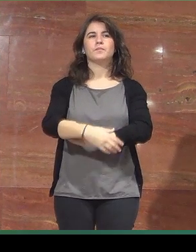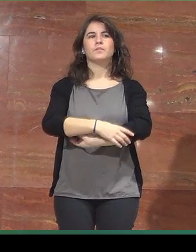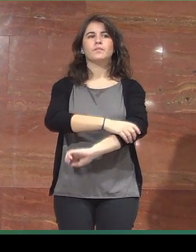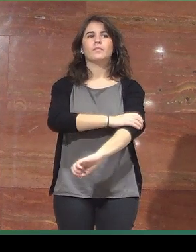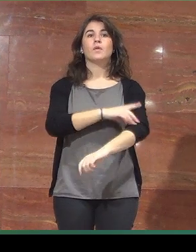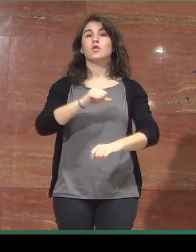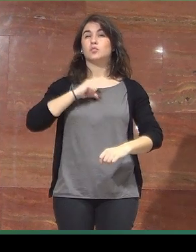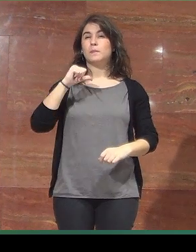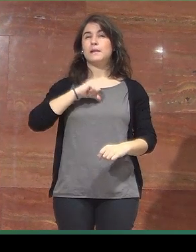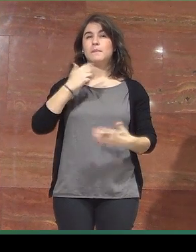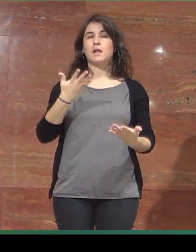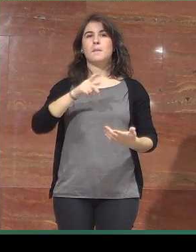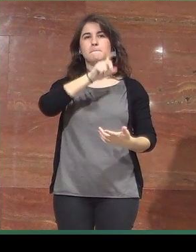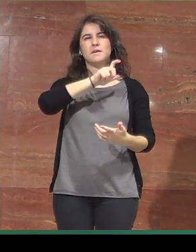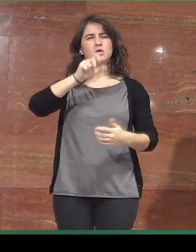persons.